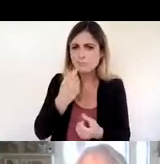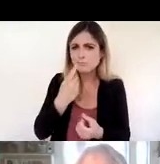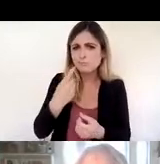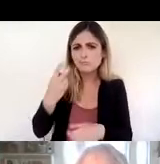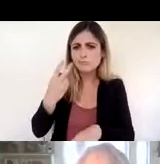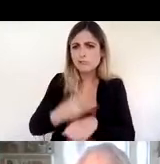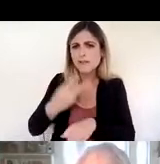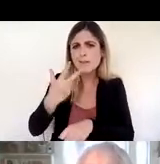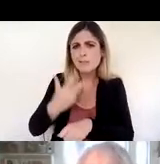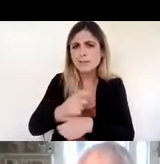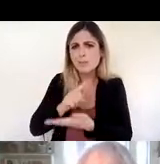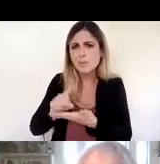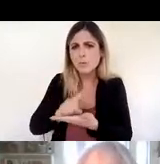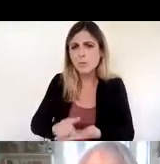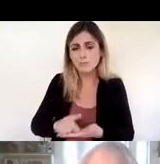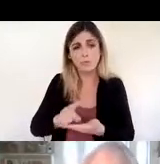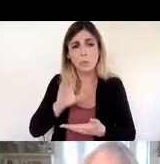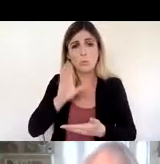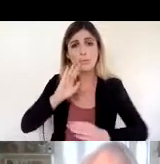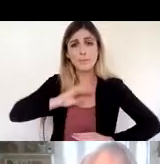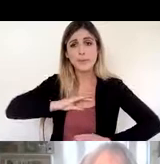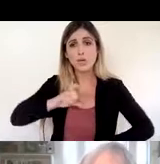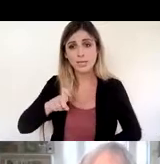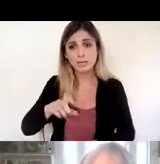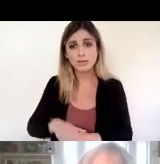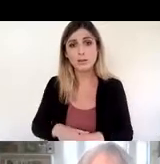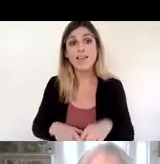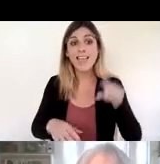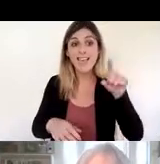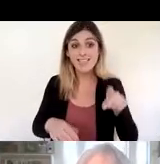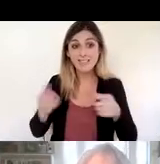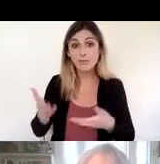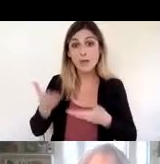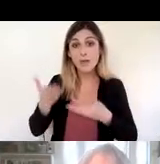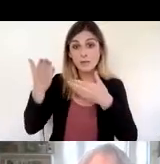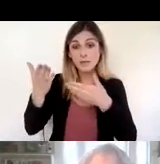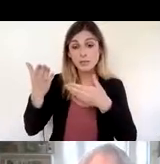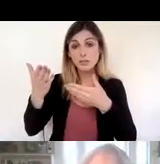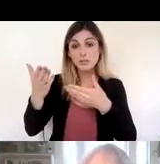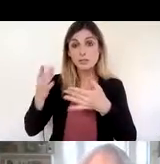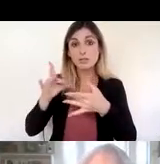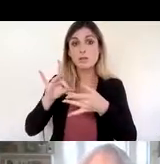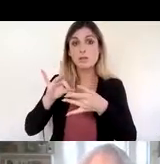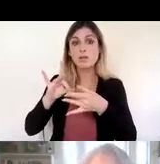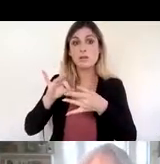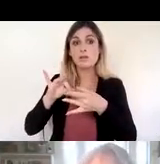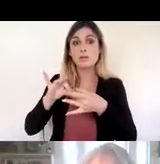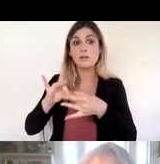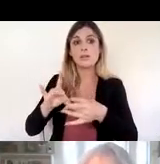vitamin B12. All of these recommendations refer to the form of vitamin B12 that is called